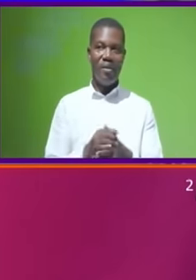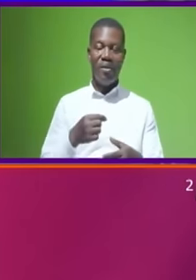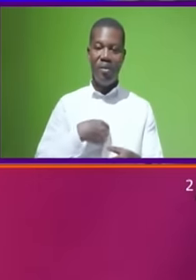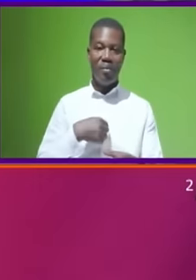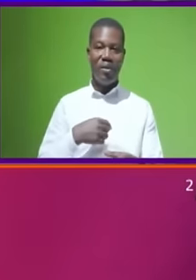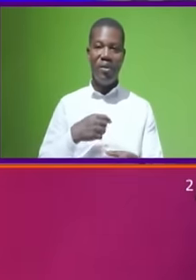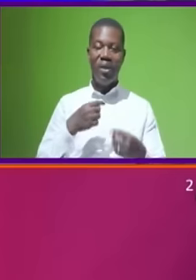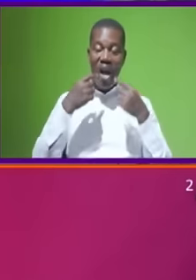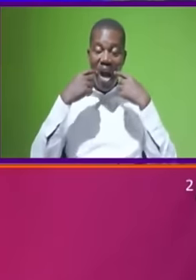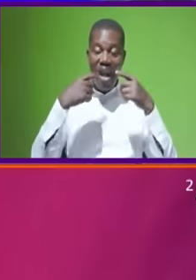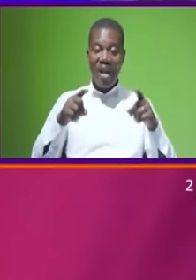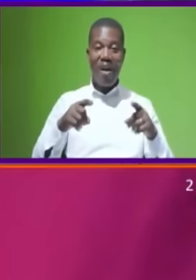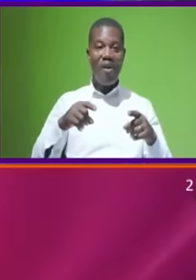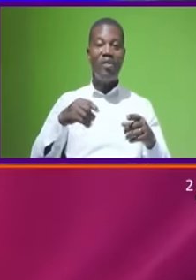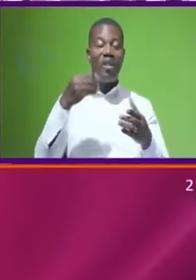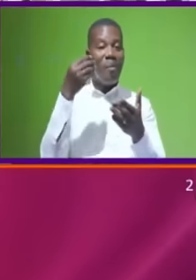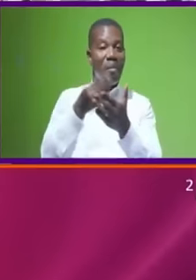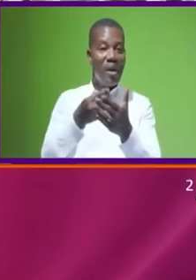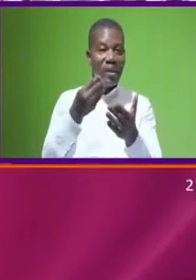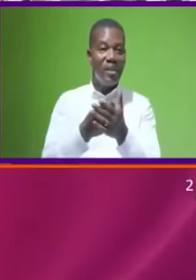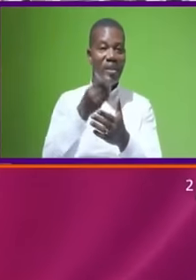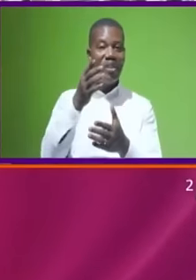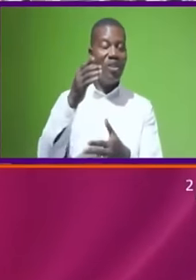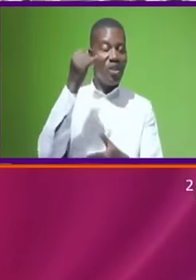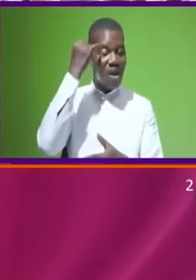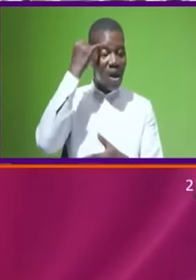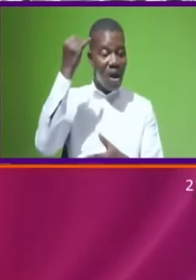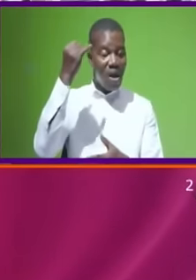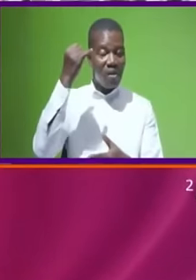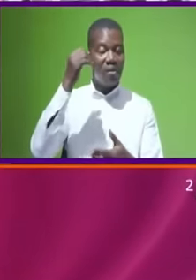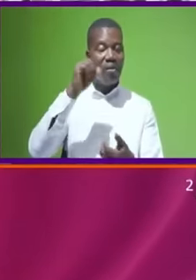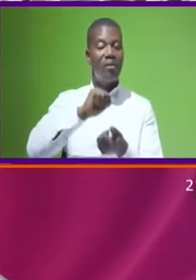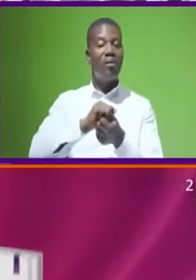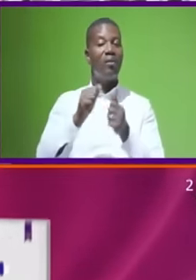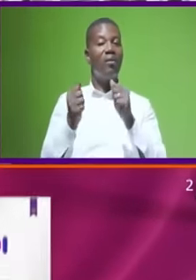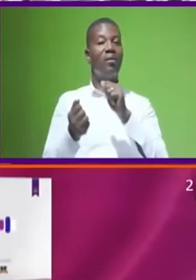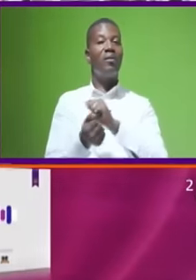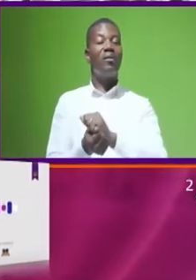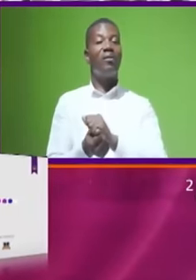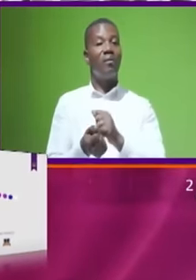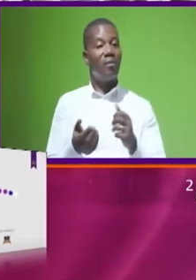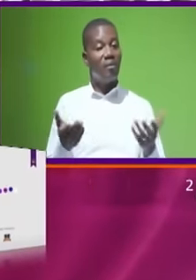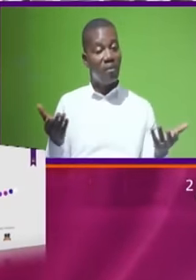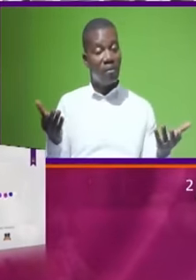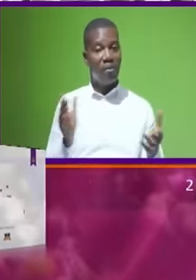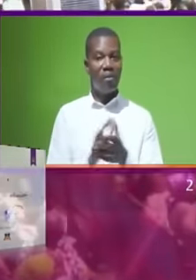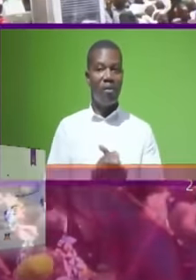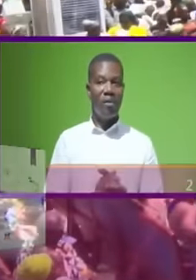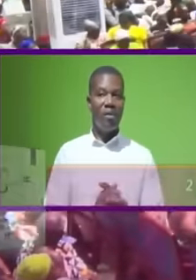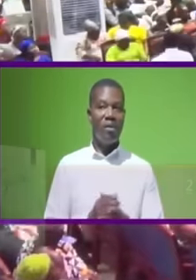Just as the day that I named the money, you also had a change of mind.